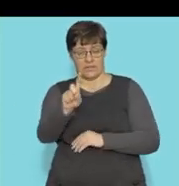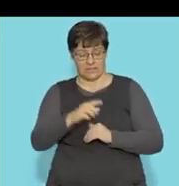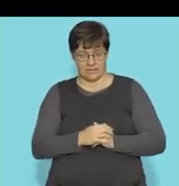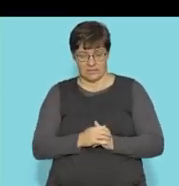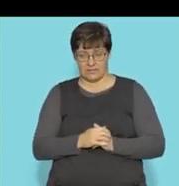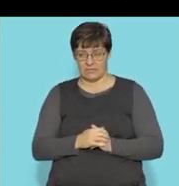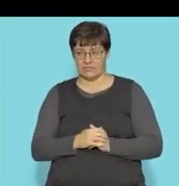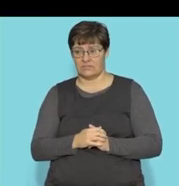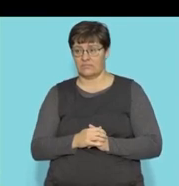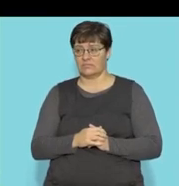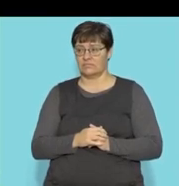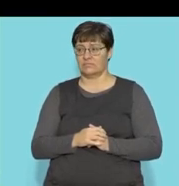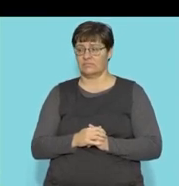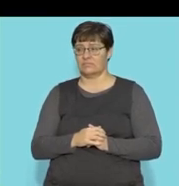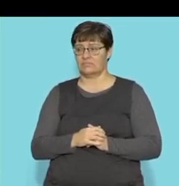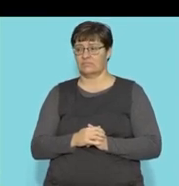by 21.